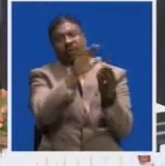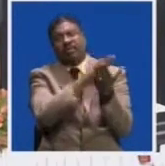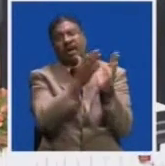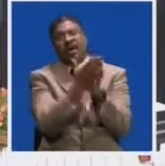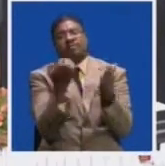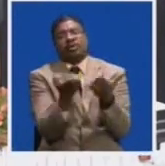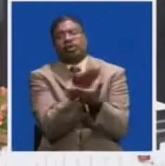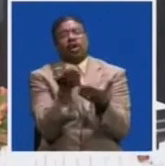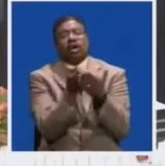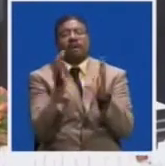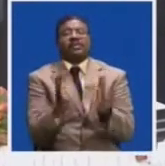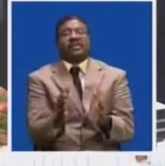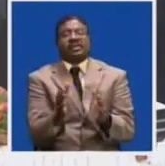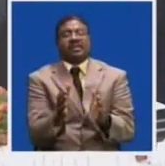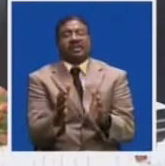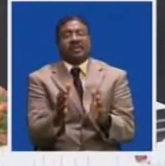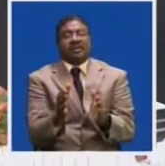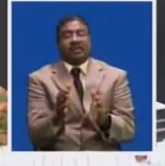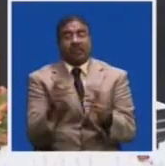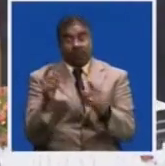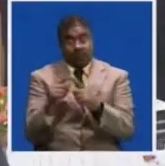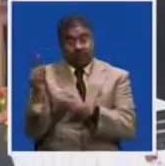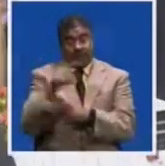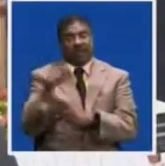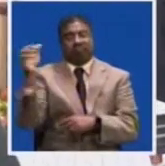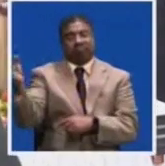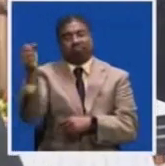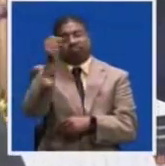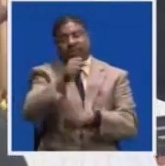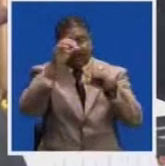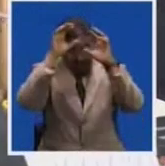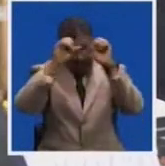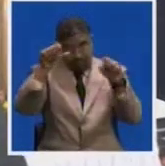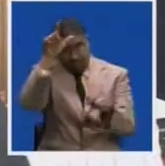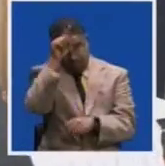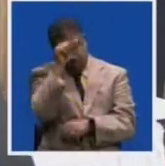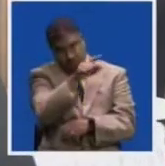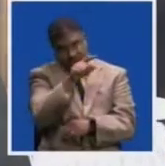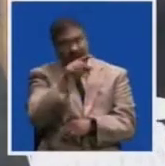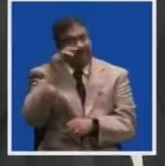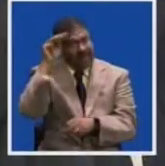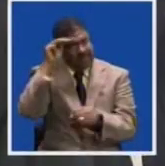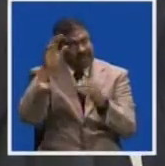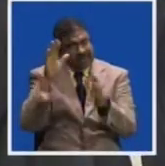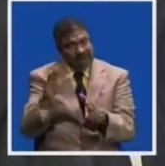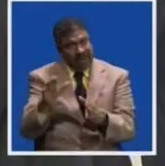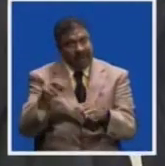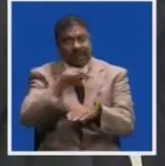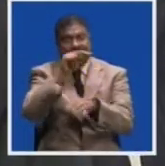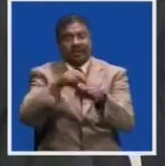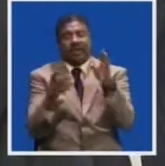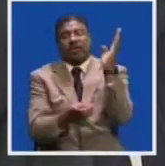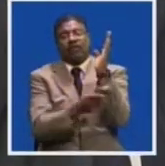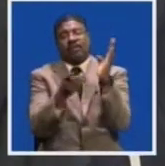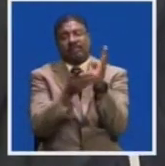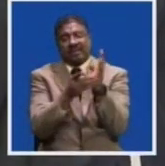He has been sworn in by President Edgar Lungu as Permanent Secretary, Ministry of National Development Planning. This was during a